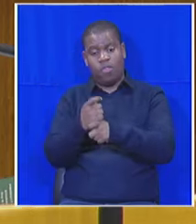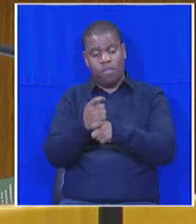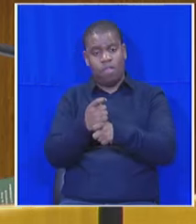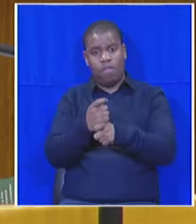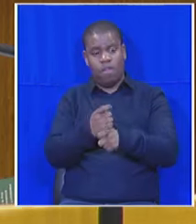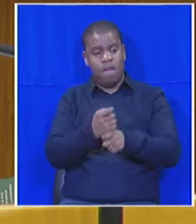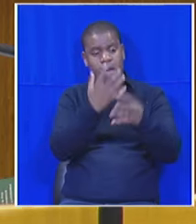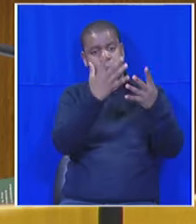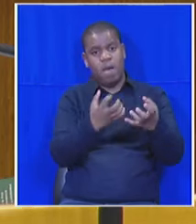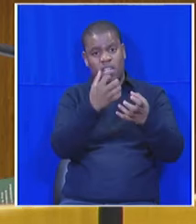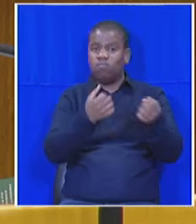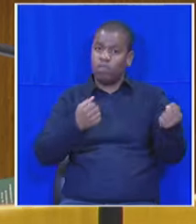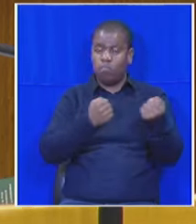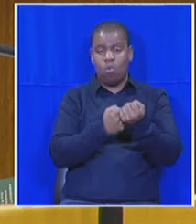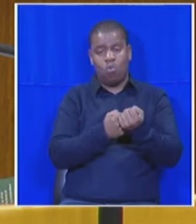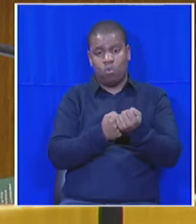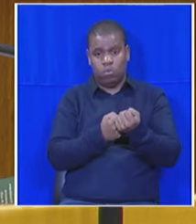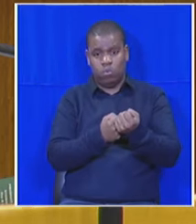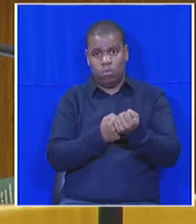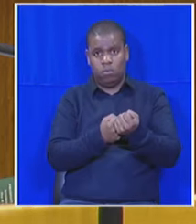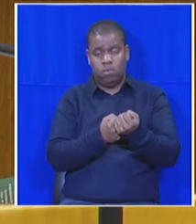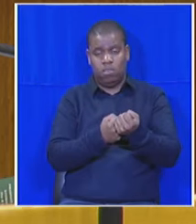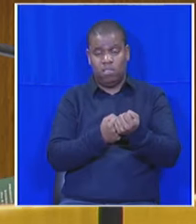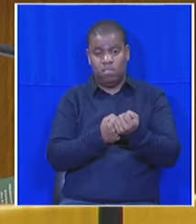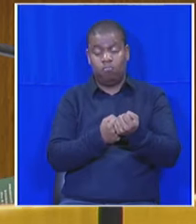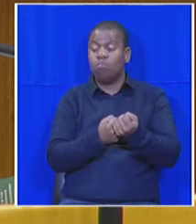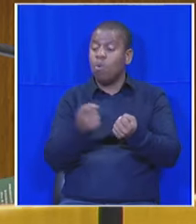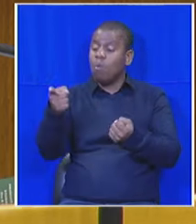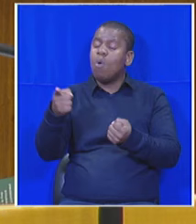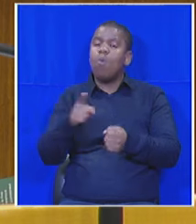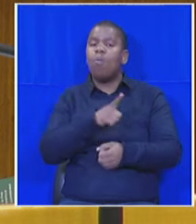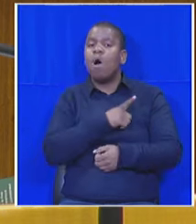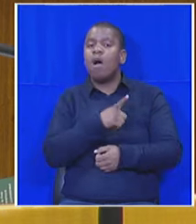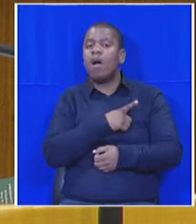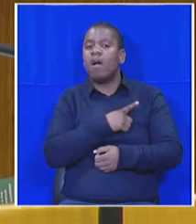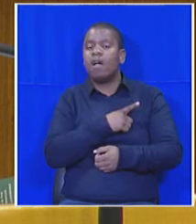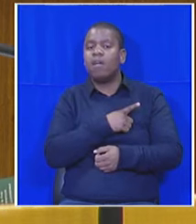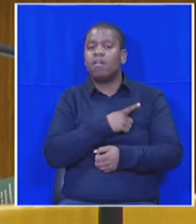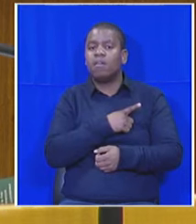ingoba phela abafuni kuphume iqatha emlonyeni.